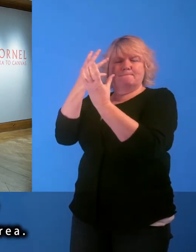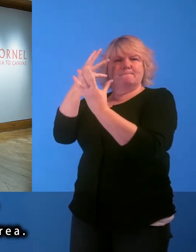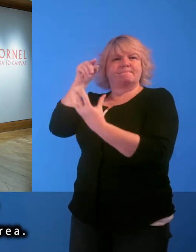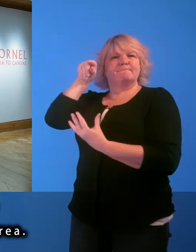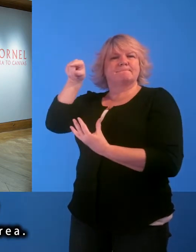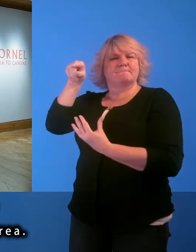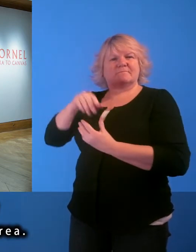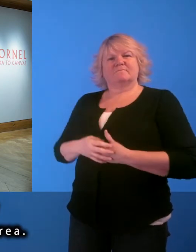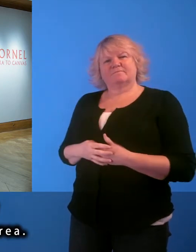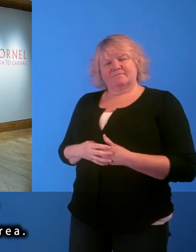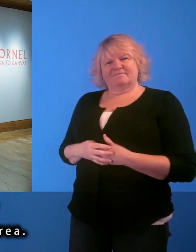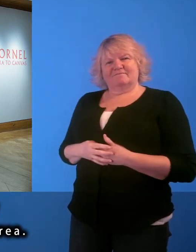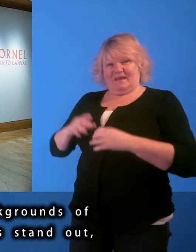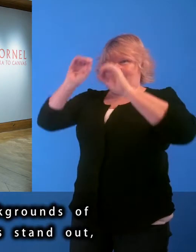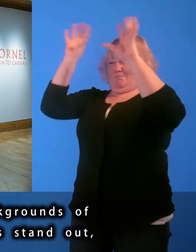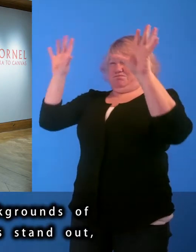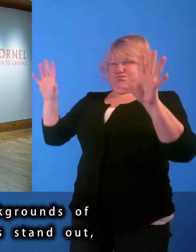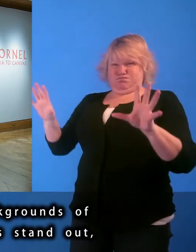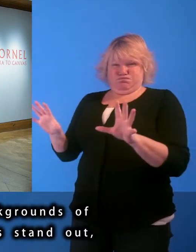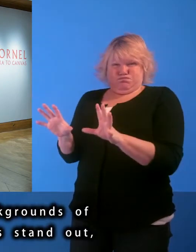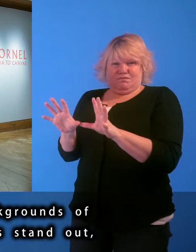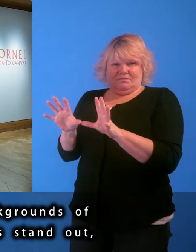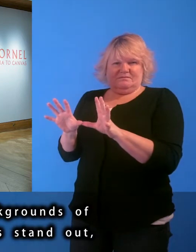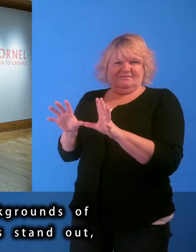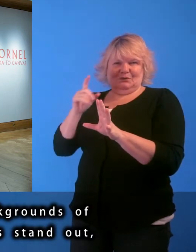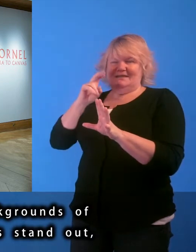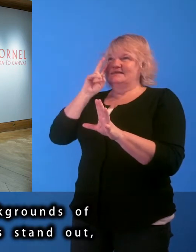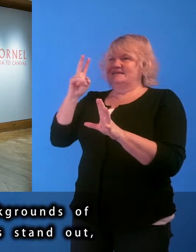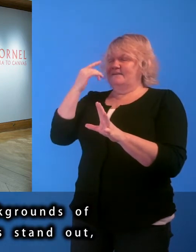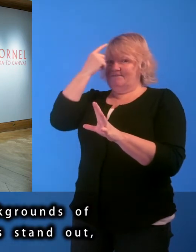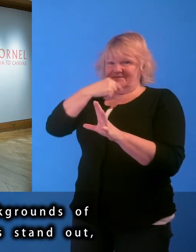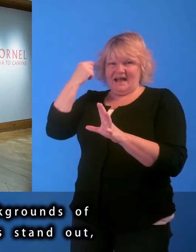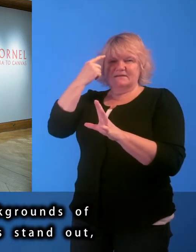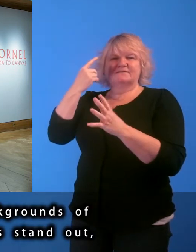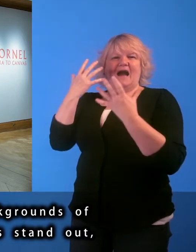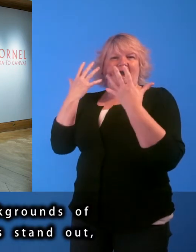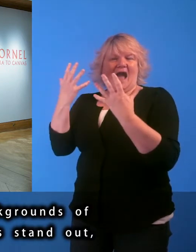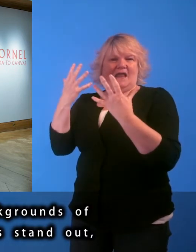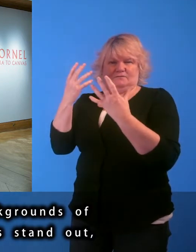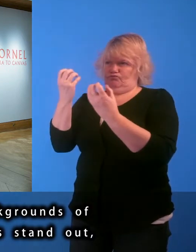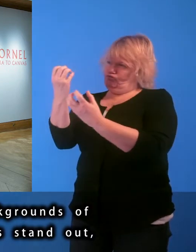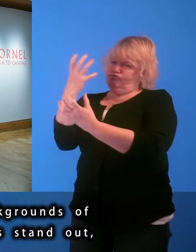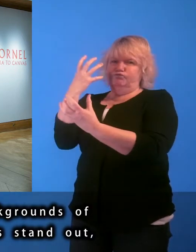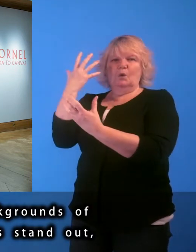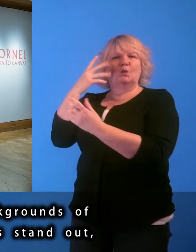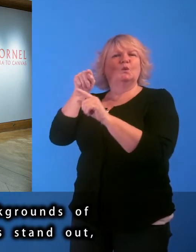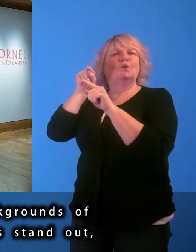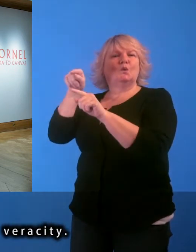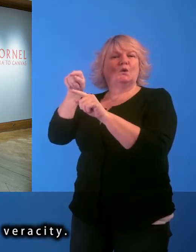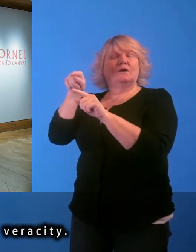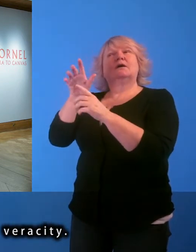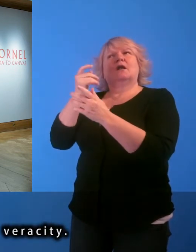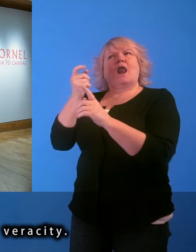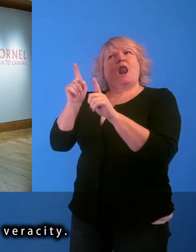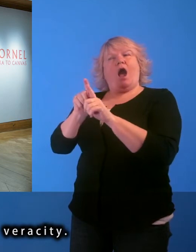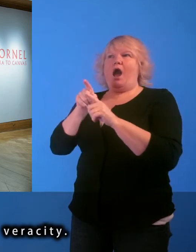visually appealing area. Against the frenzied, blurred backgrounds of his paintings, the faces and hands